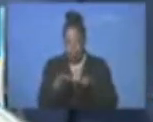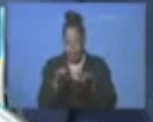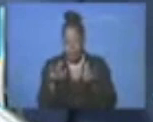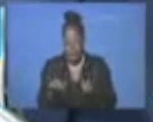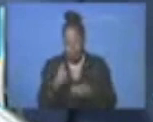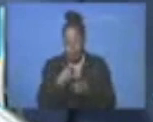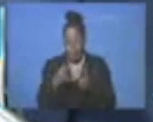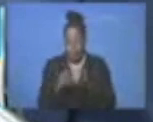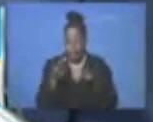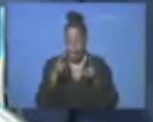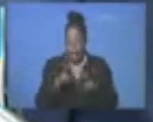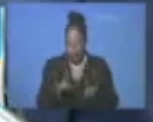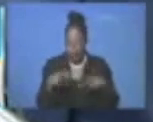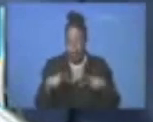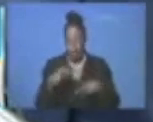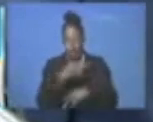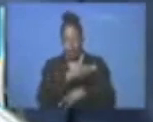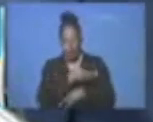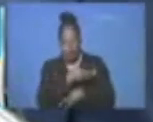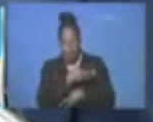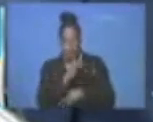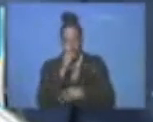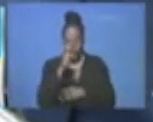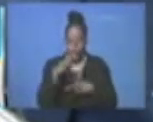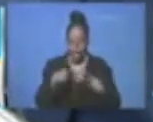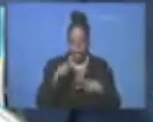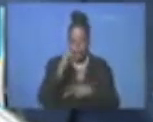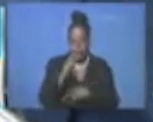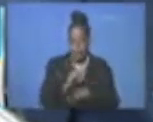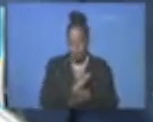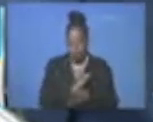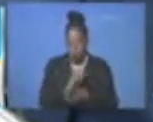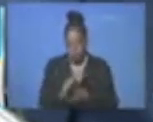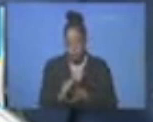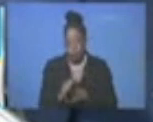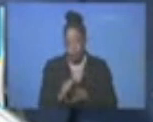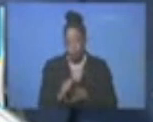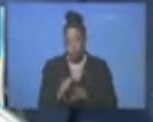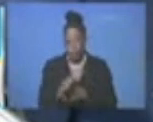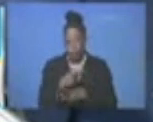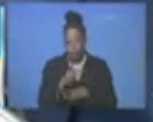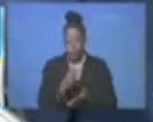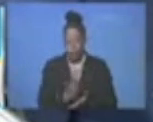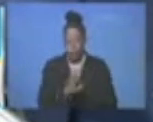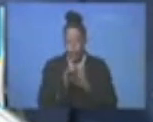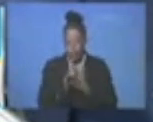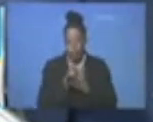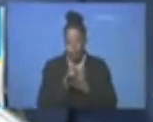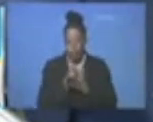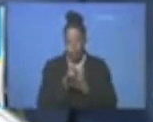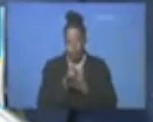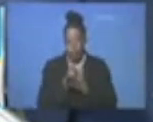young people who want to be volunteers, ensure that they get the necessary training and to be able to assist us with the